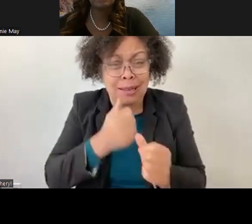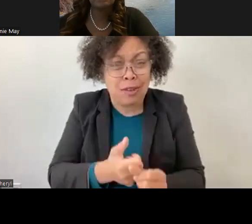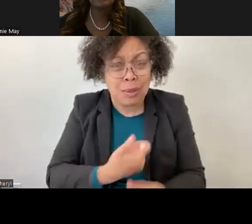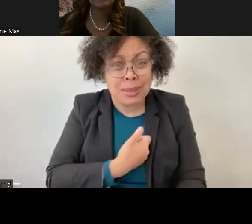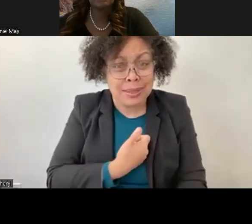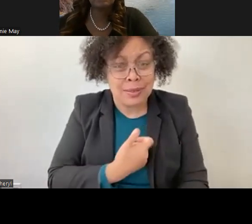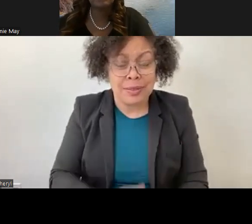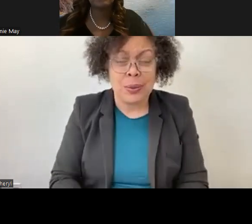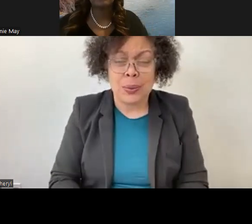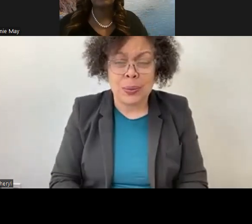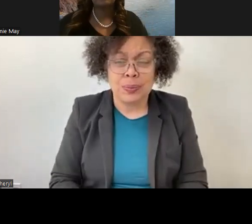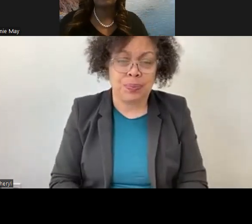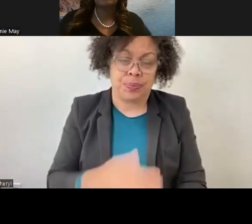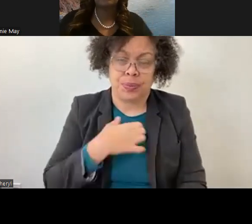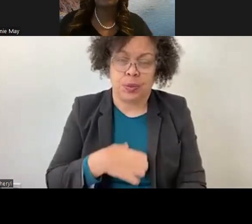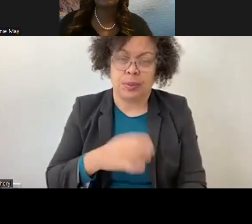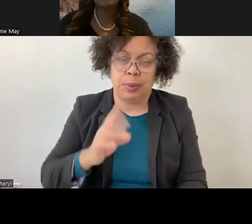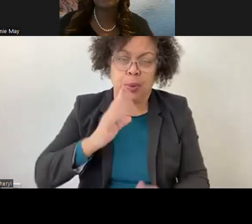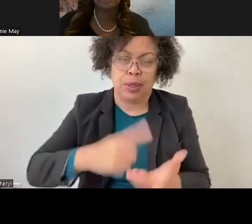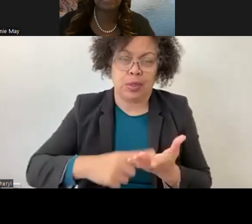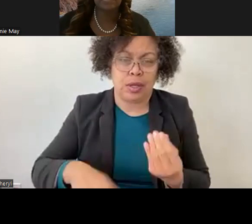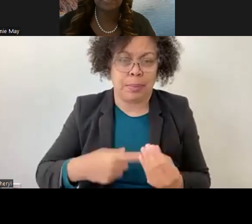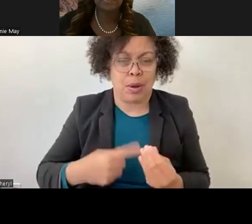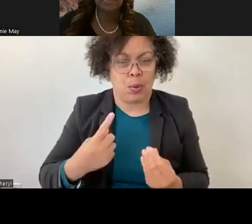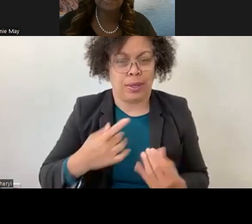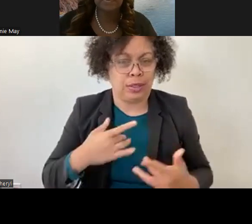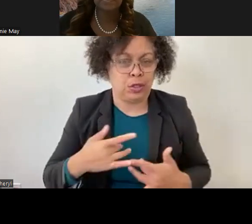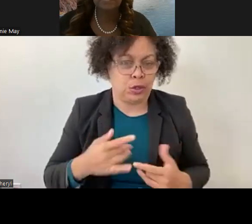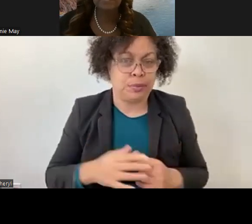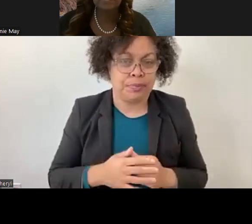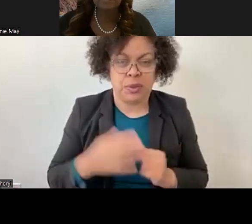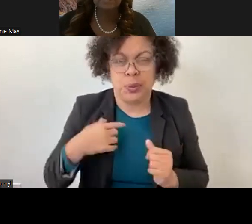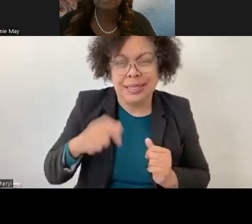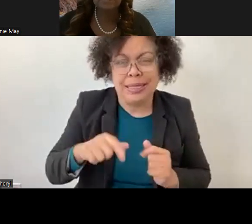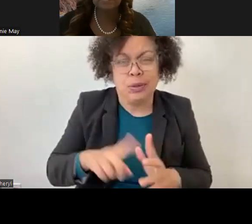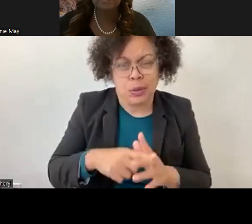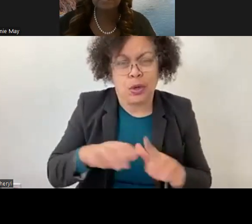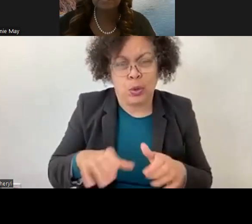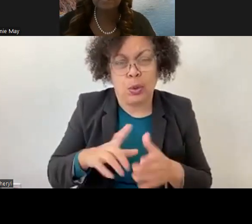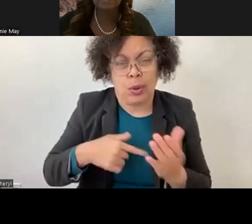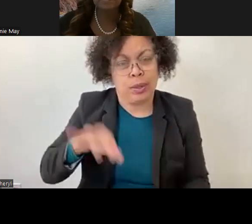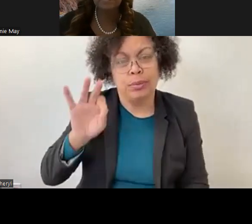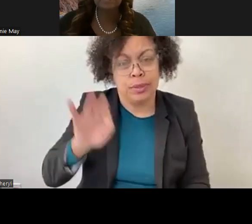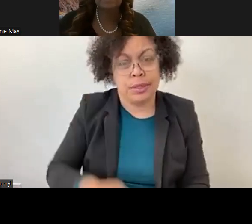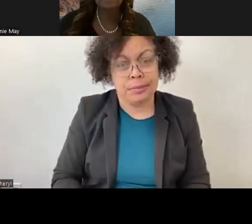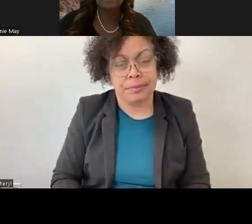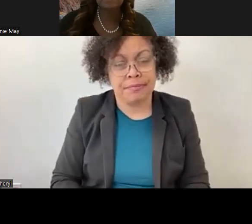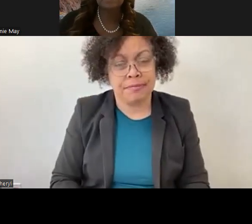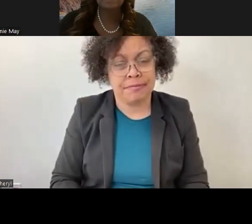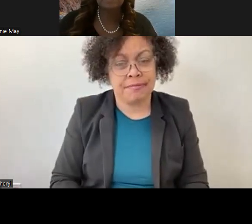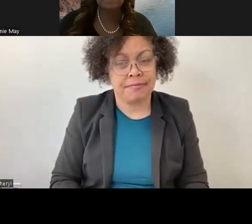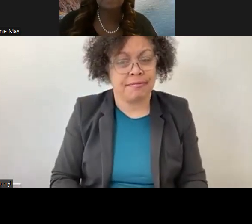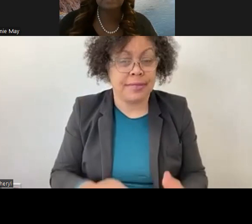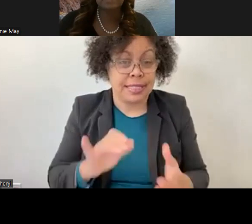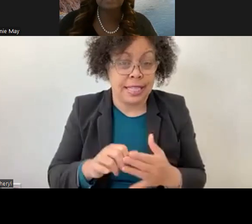I would love to see people bring this up with CEAF and say, hey, we actually need to start practicing what we preach and get this in standards. So that